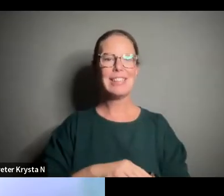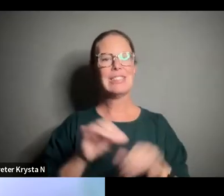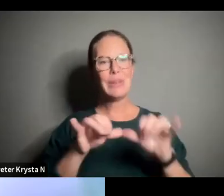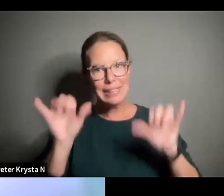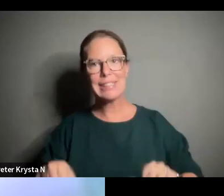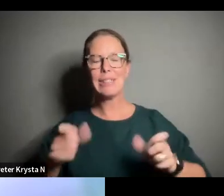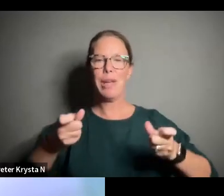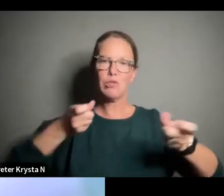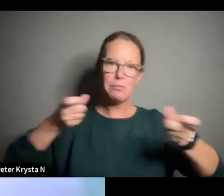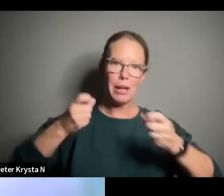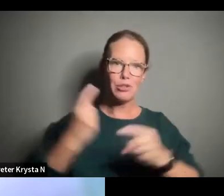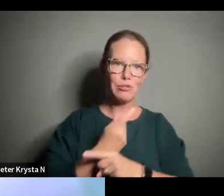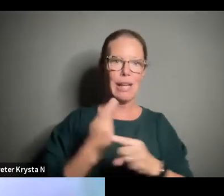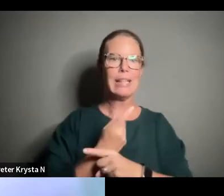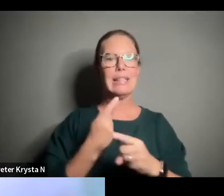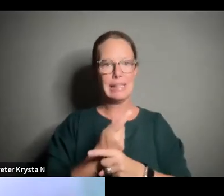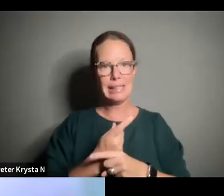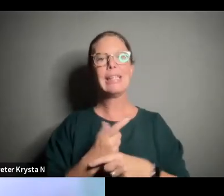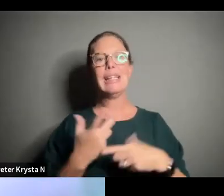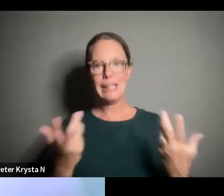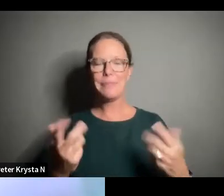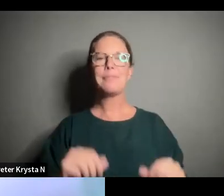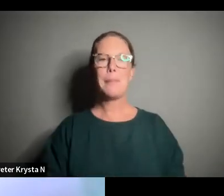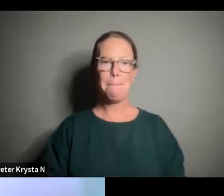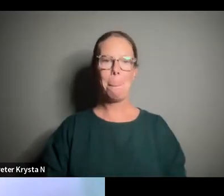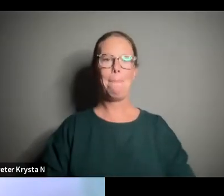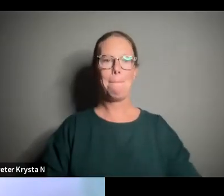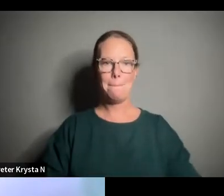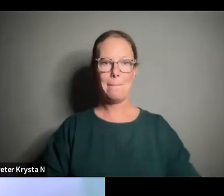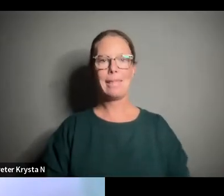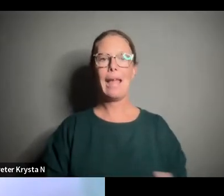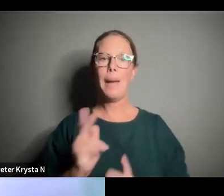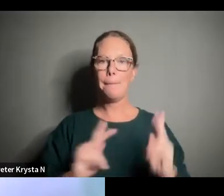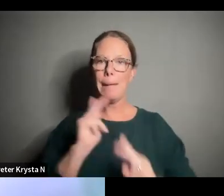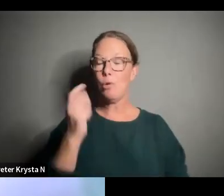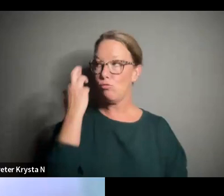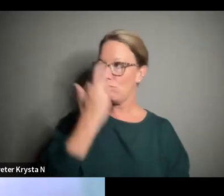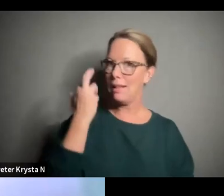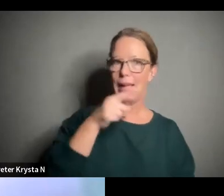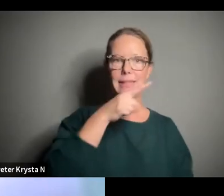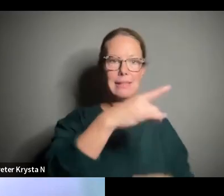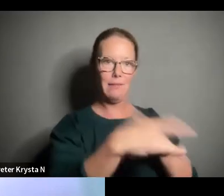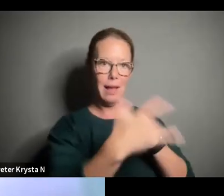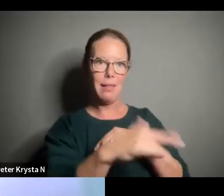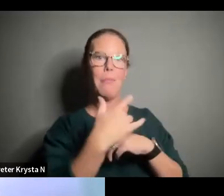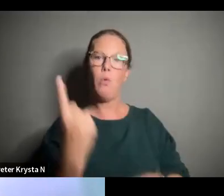it correctly, do it ways through this and have people realize it's available so that one, it's always available for these patients